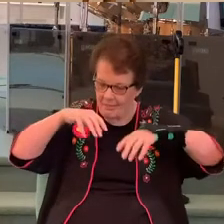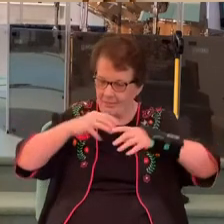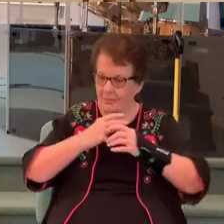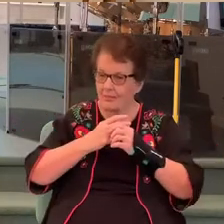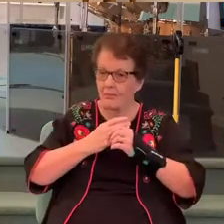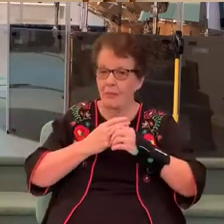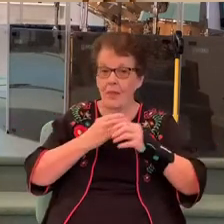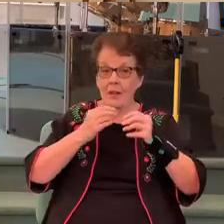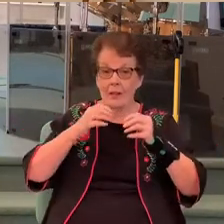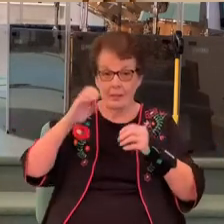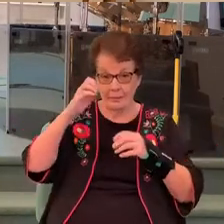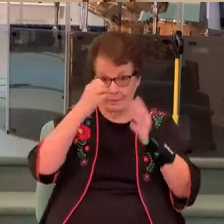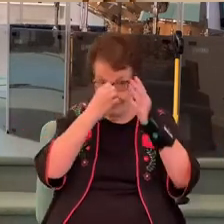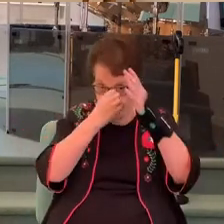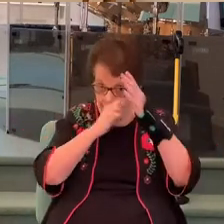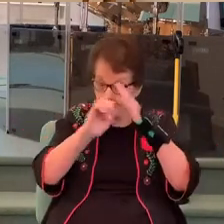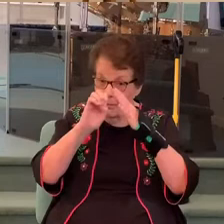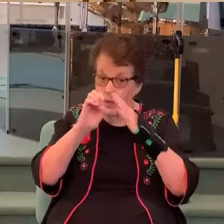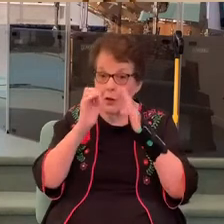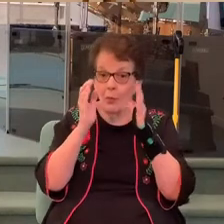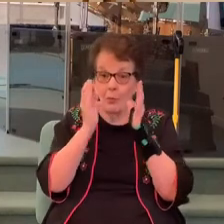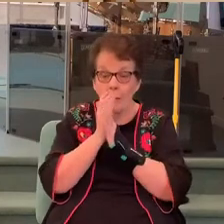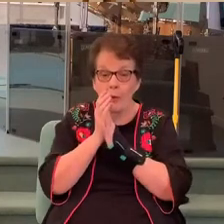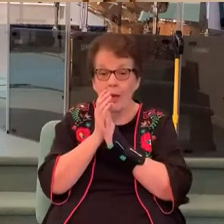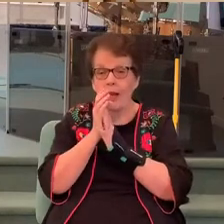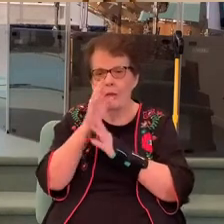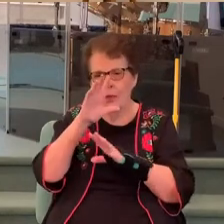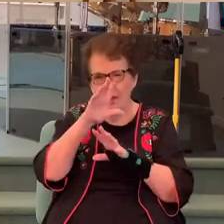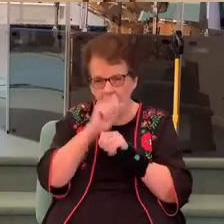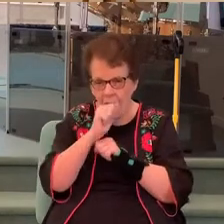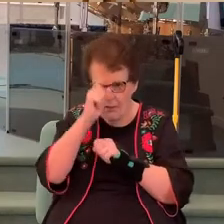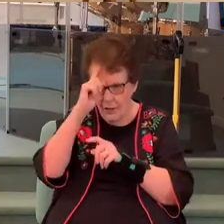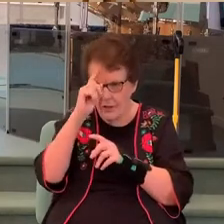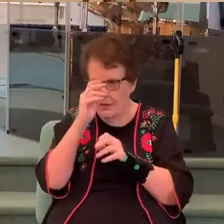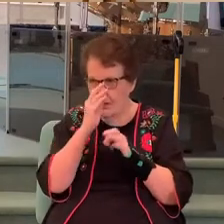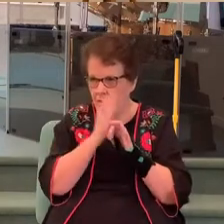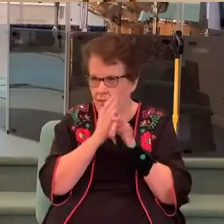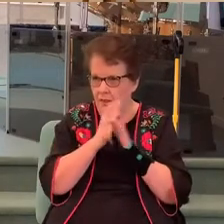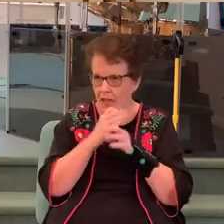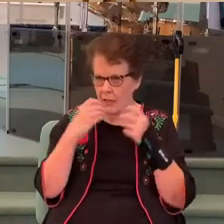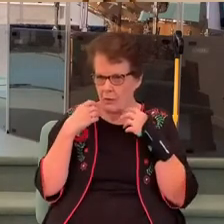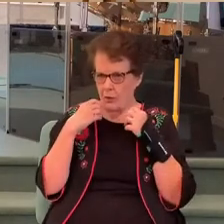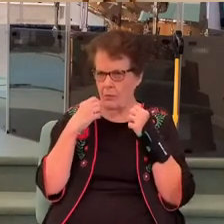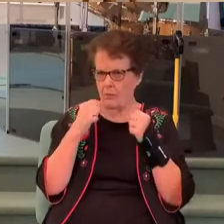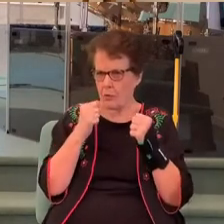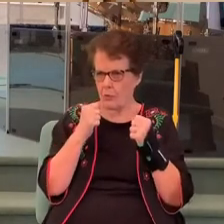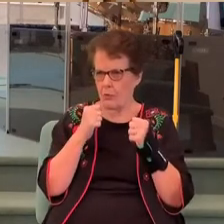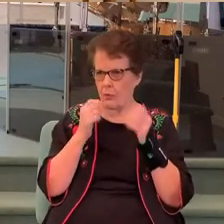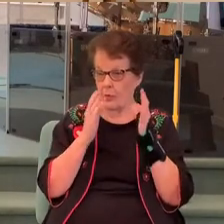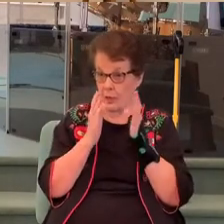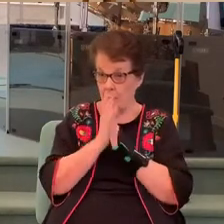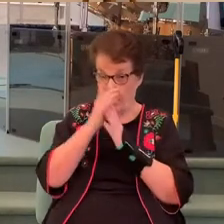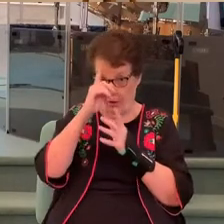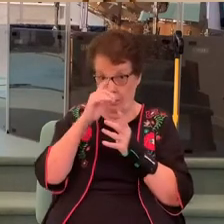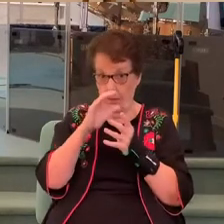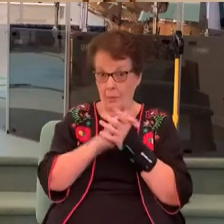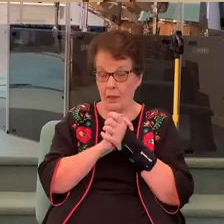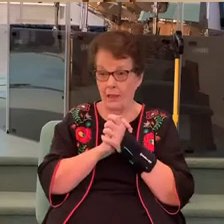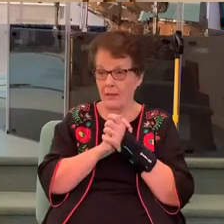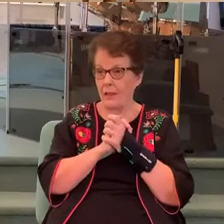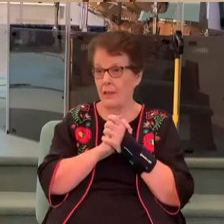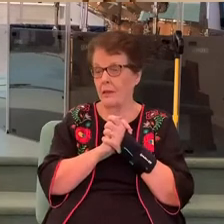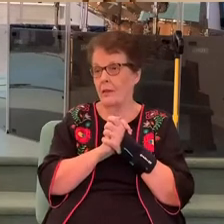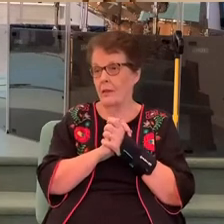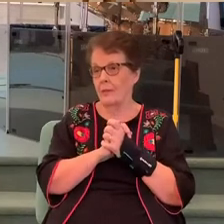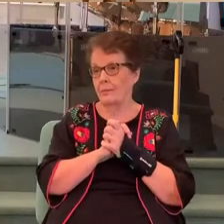with confidence, and Elijah prayed with faith. He was bold in his prayer, and he was believing in his prayer.